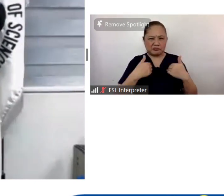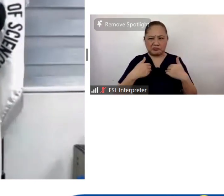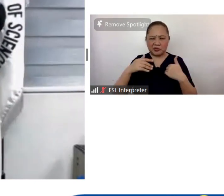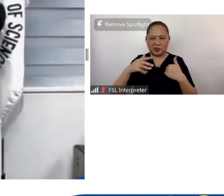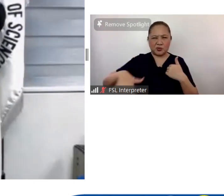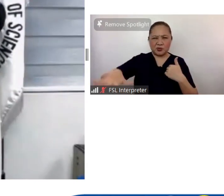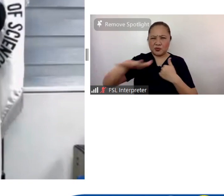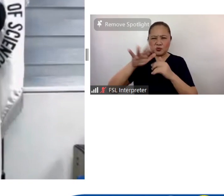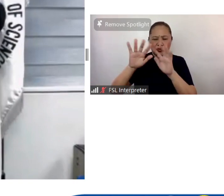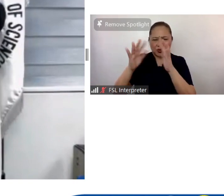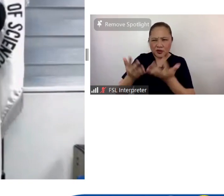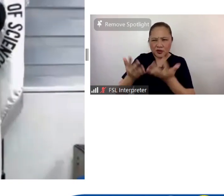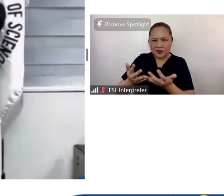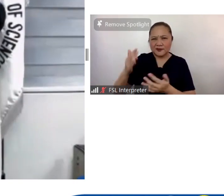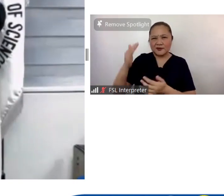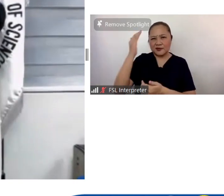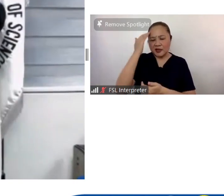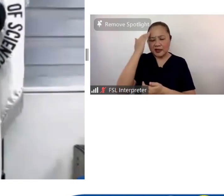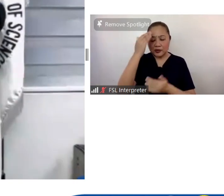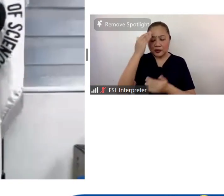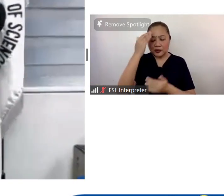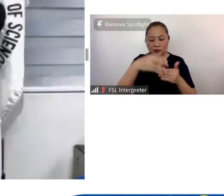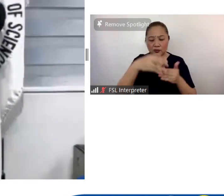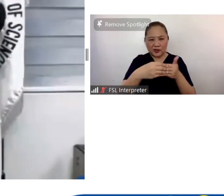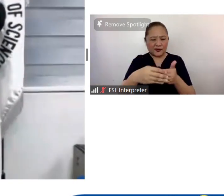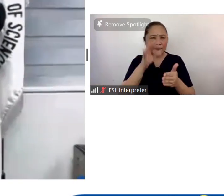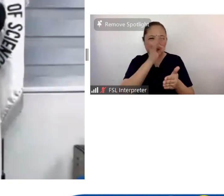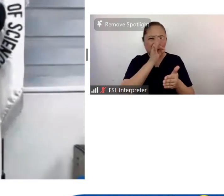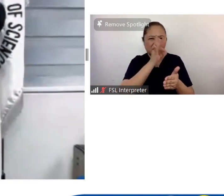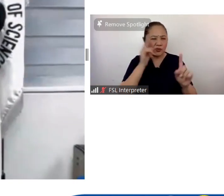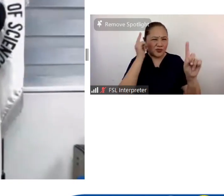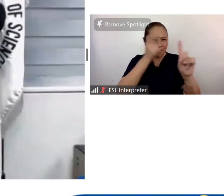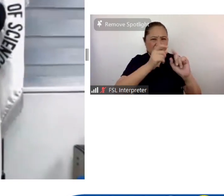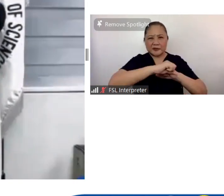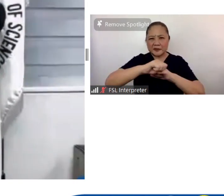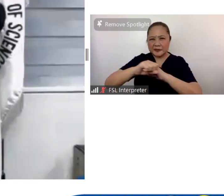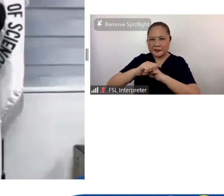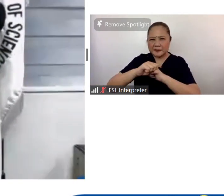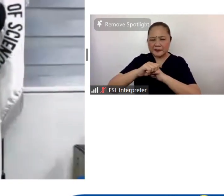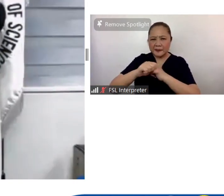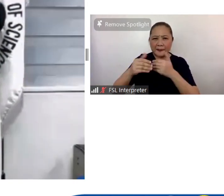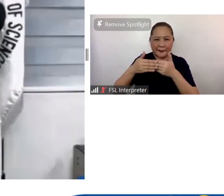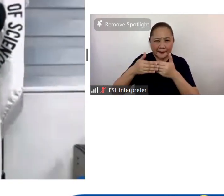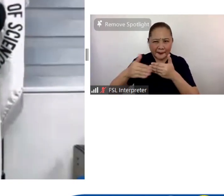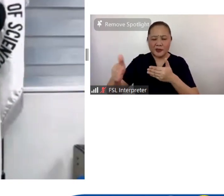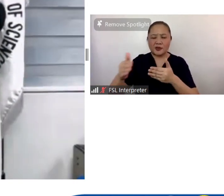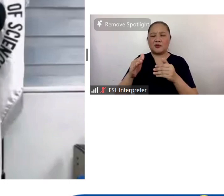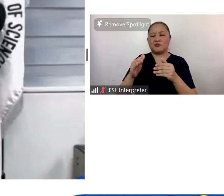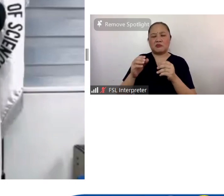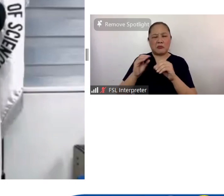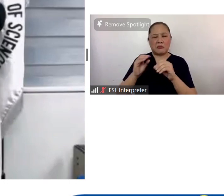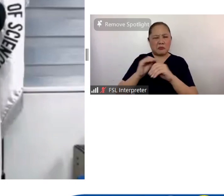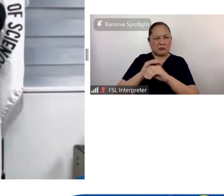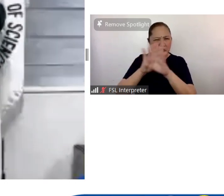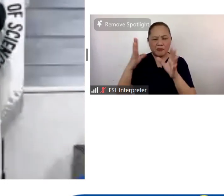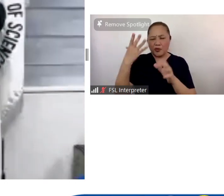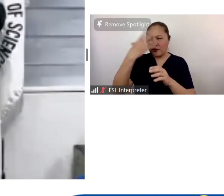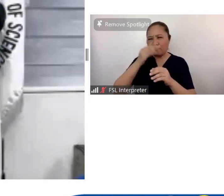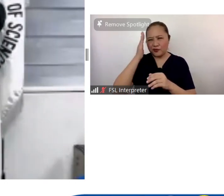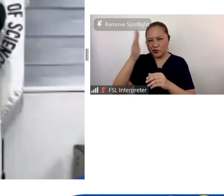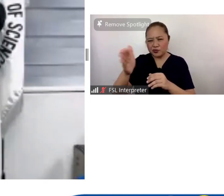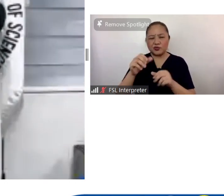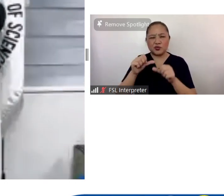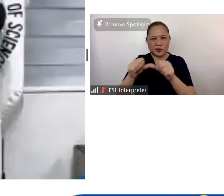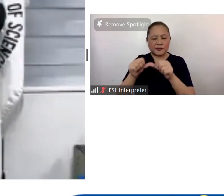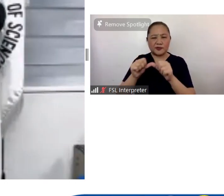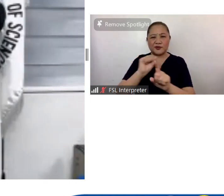guide Filipinos towards advocacies that lead to a brighter, more sustainable society. Many of